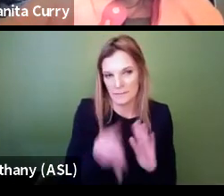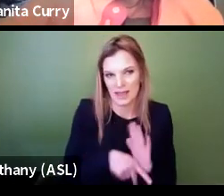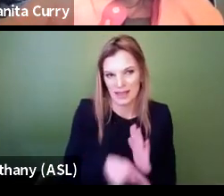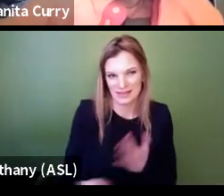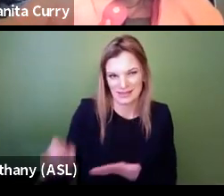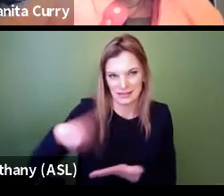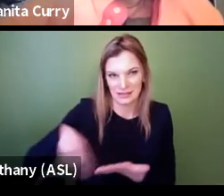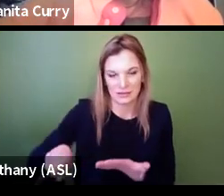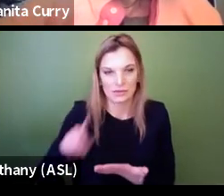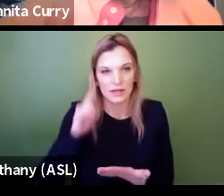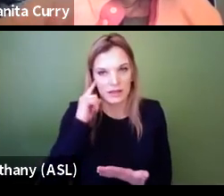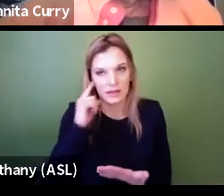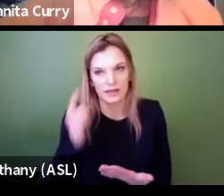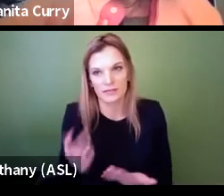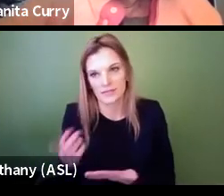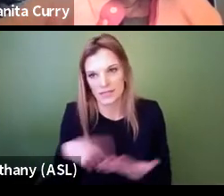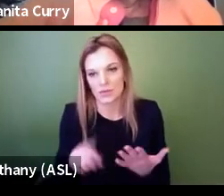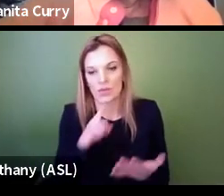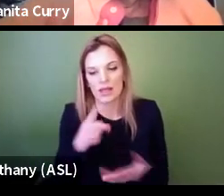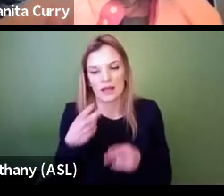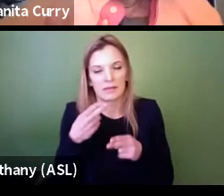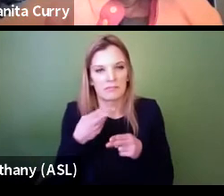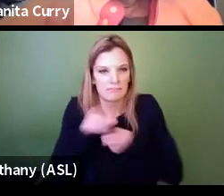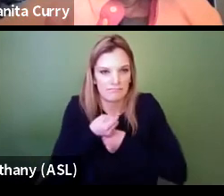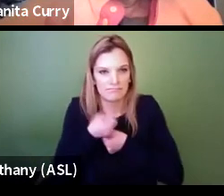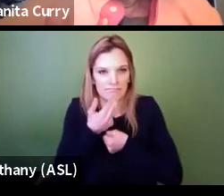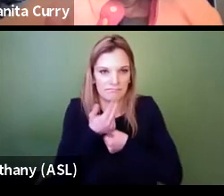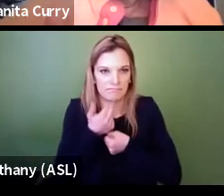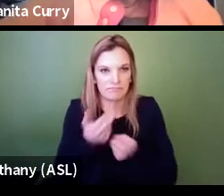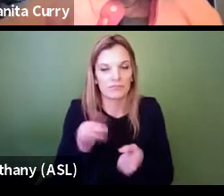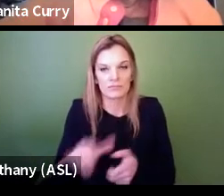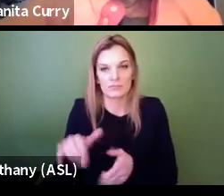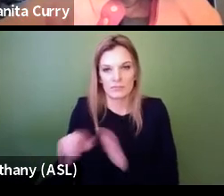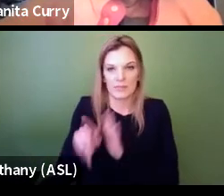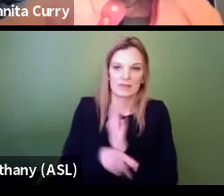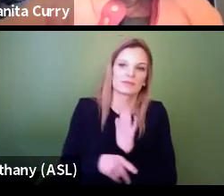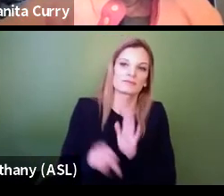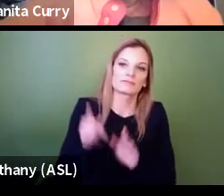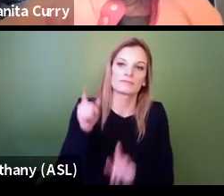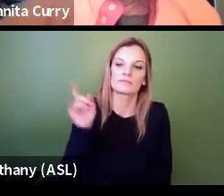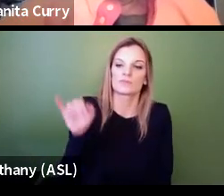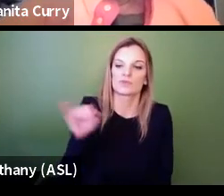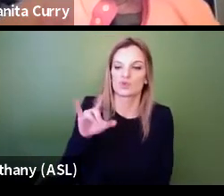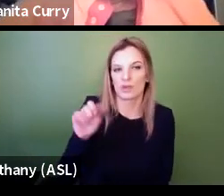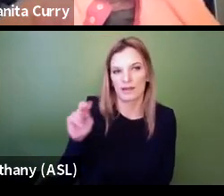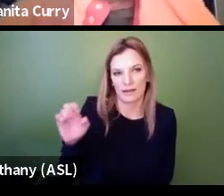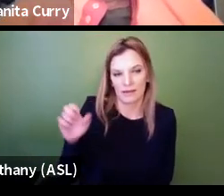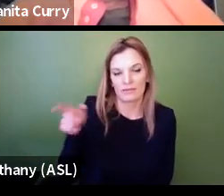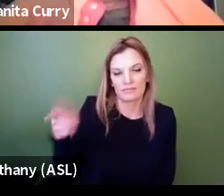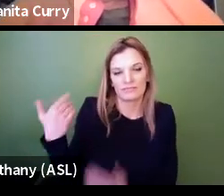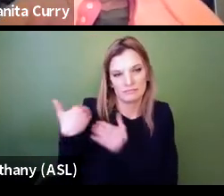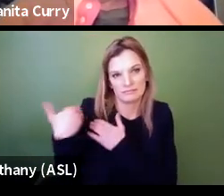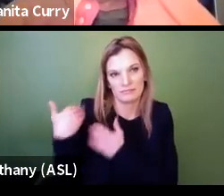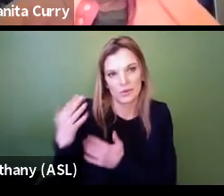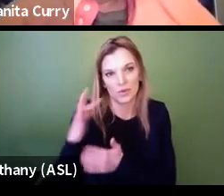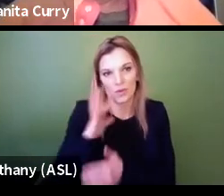and just next week, probably a very brief policy, but Julianne will work on this to make sure